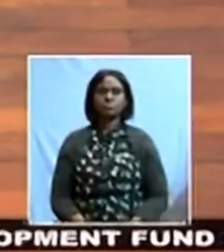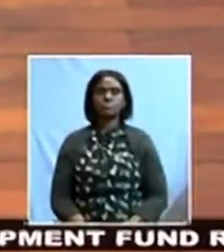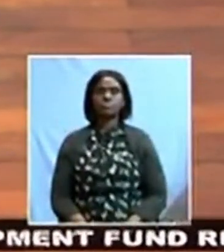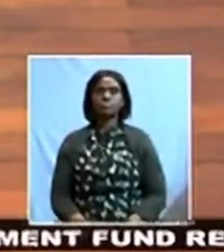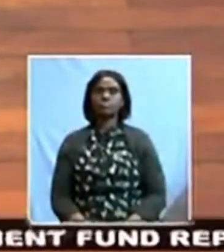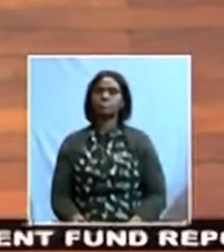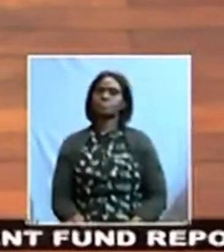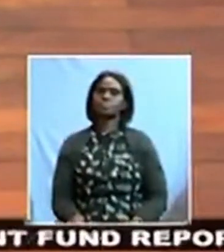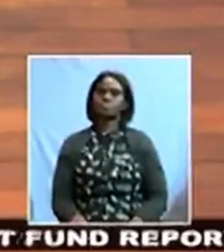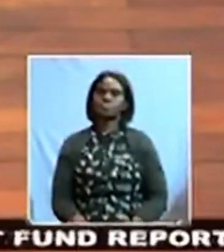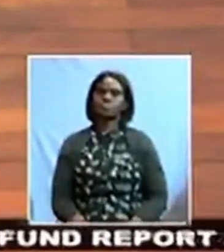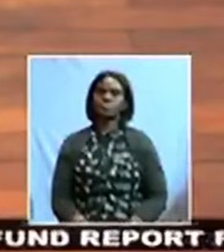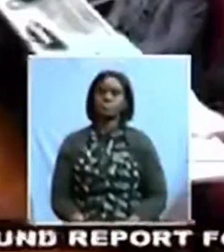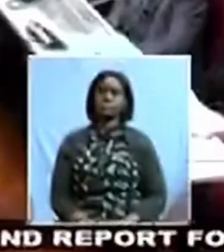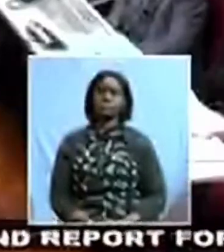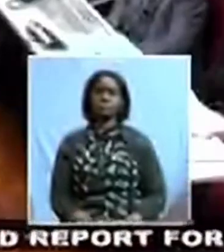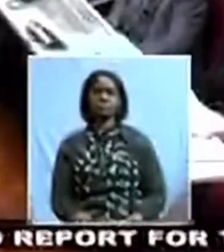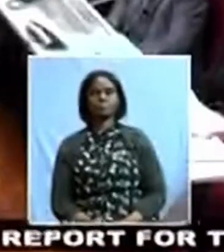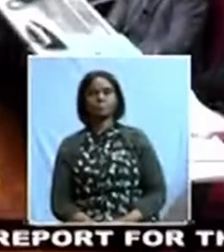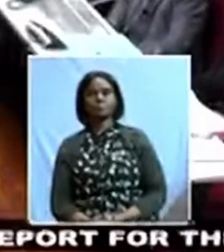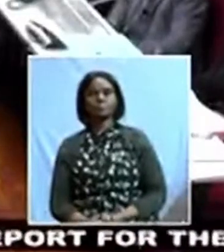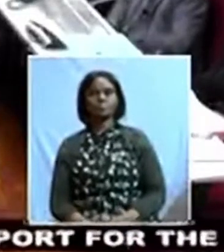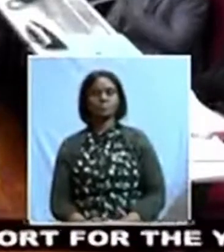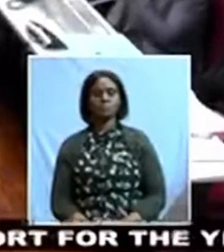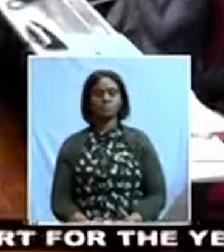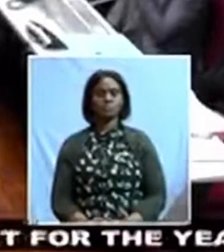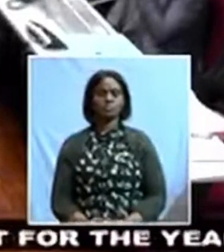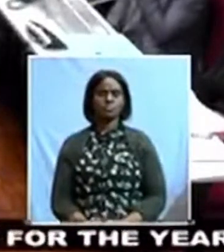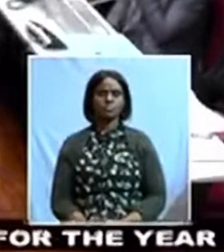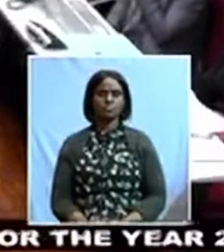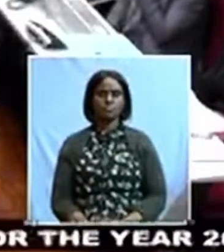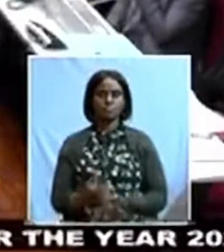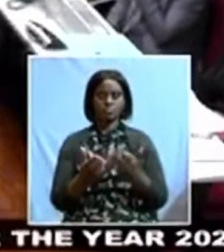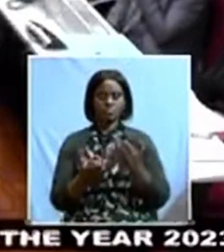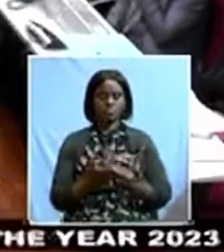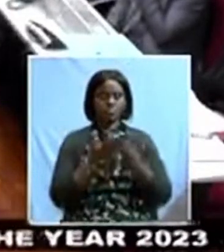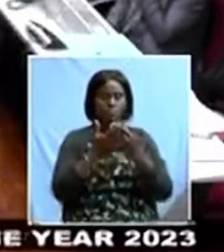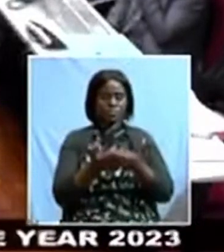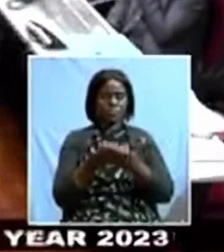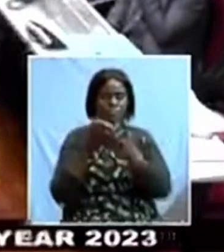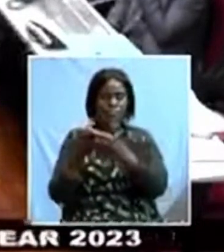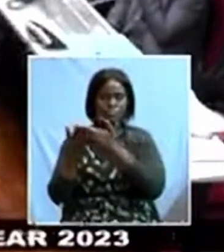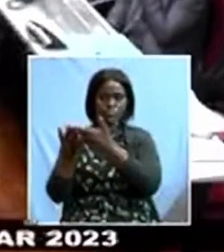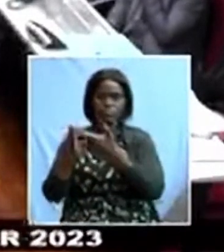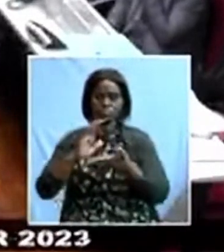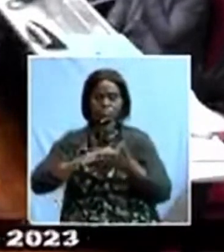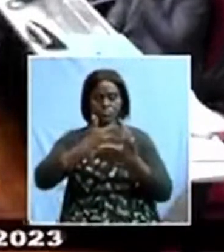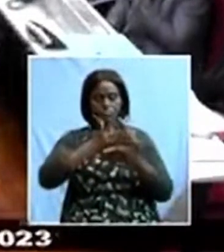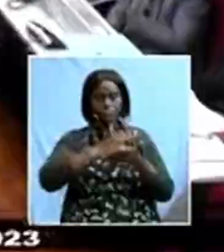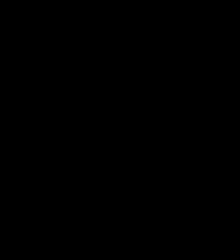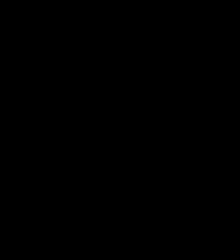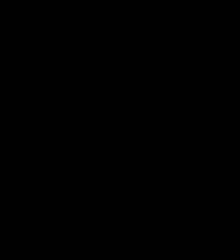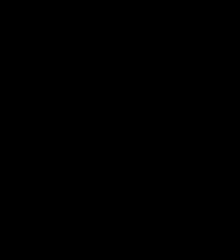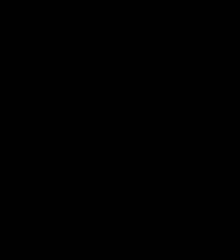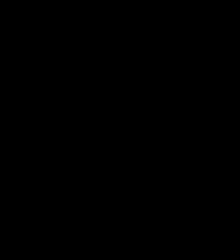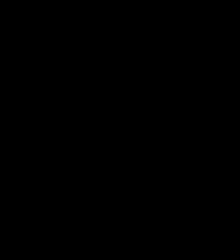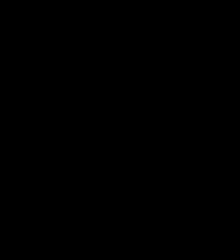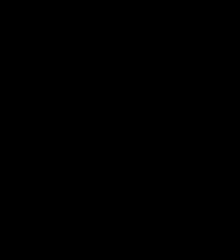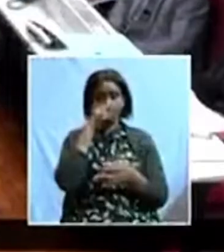clarification? Additionally, you submitted that the laptop reported